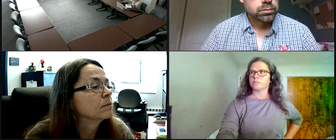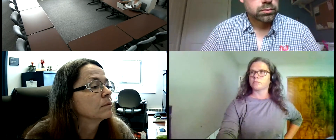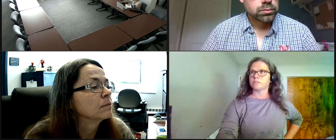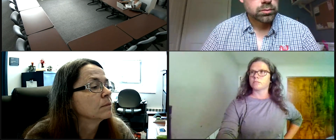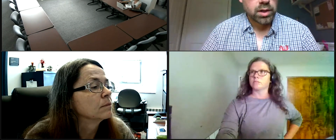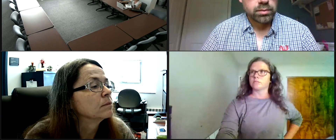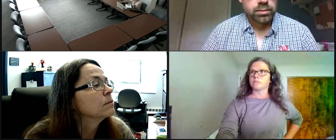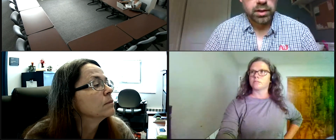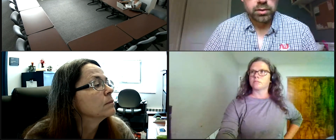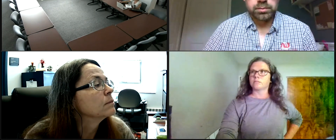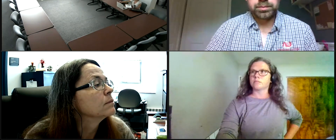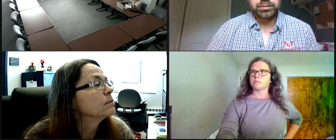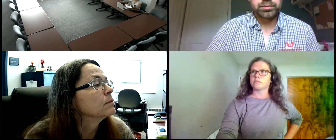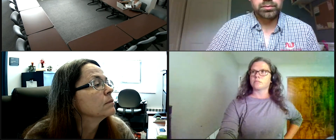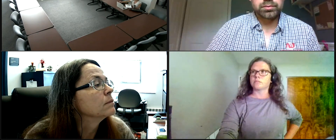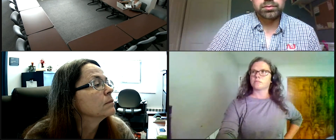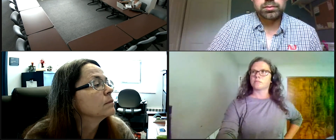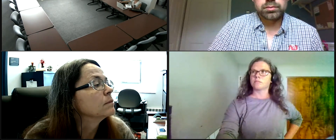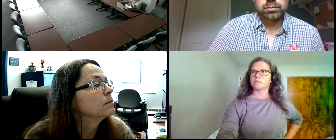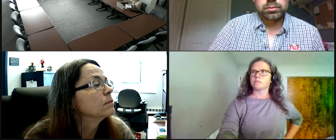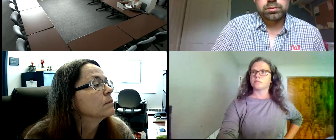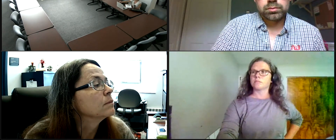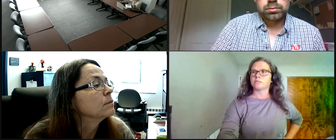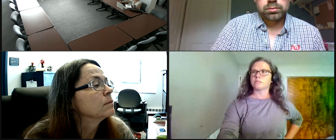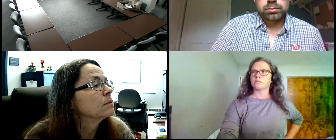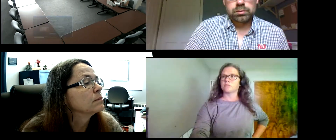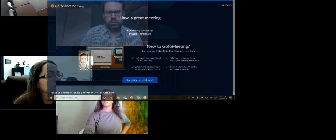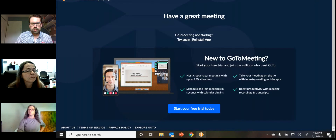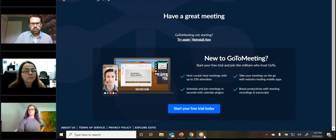everything. Okay. A lot of Thank good you. information. Yes.